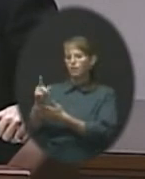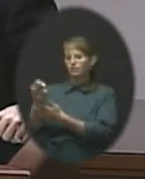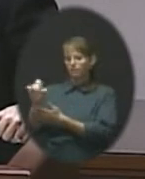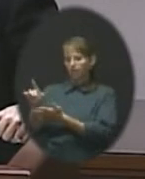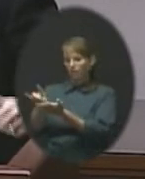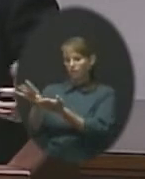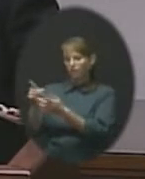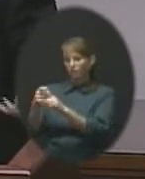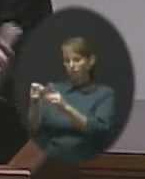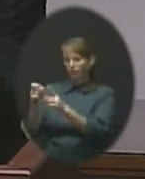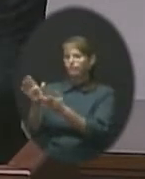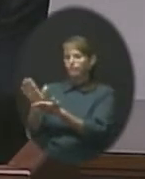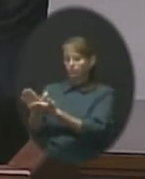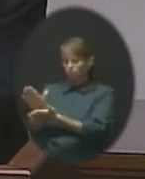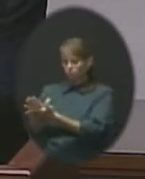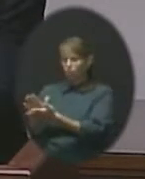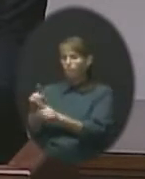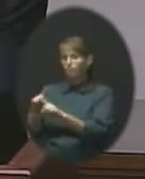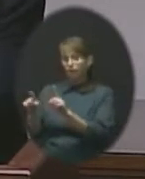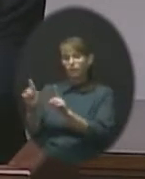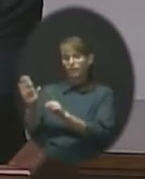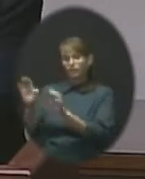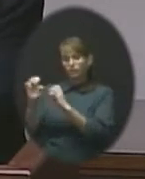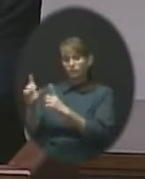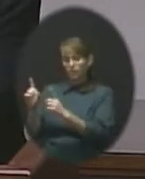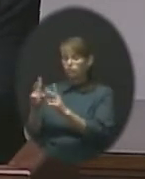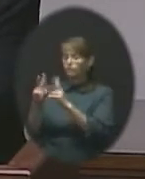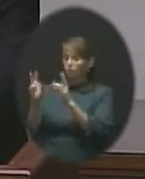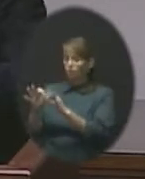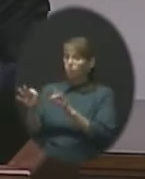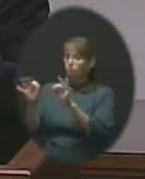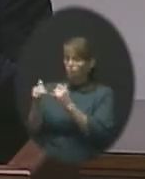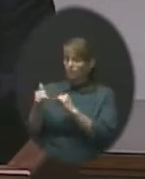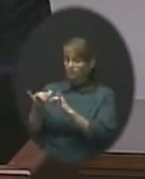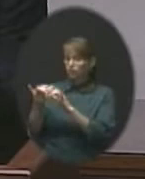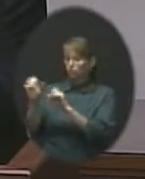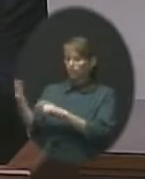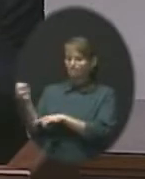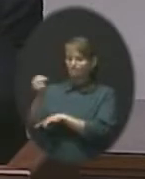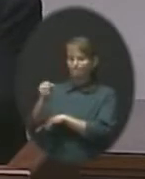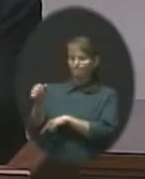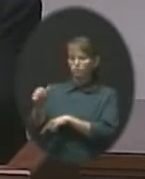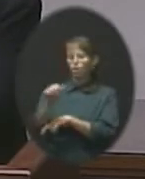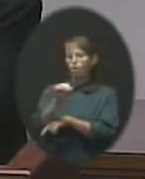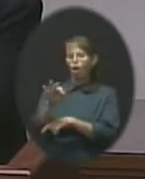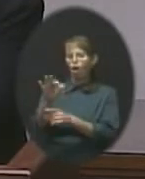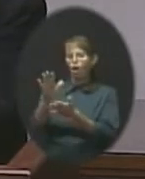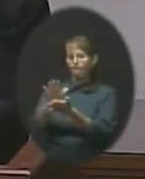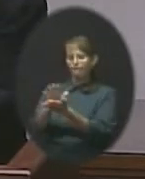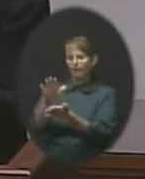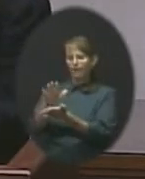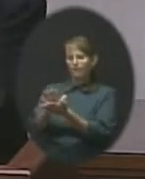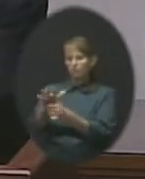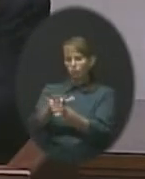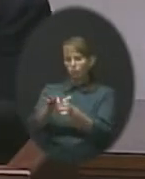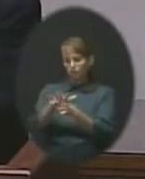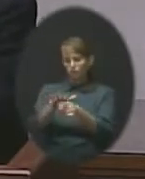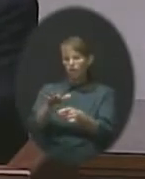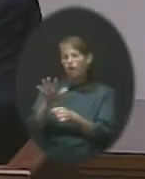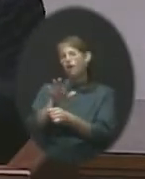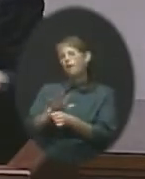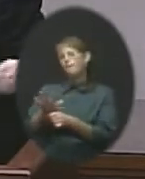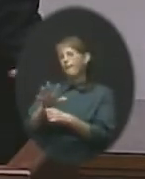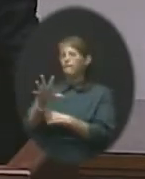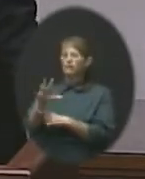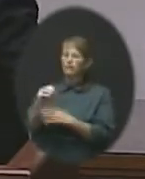education is so important that we then take them to a different off-campus location. About 50 students at any given time. Again, they rotate